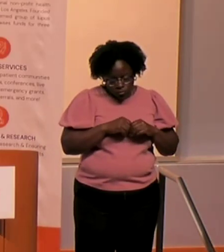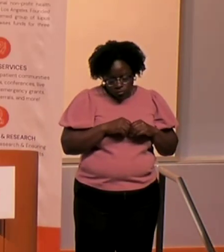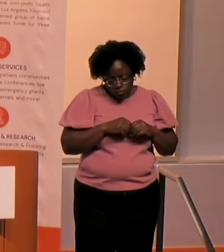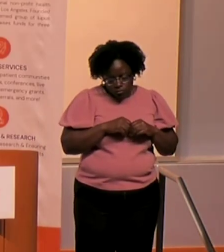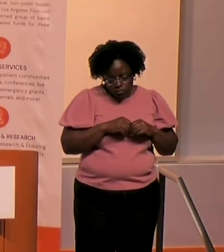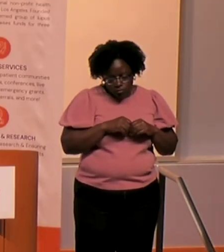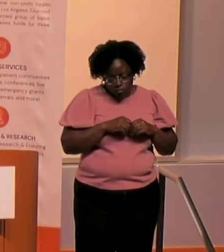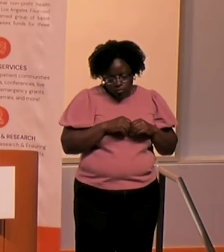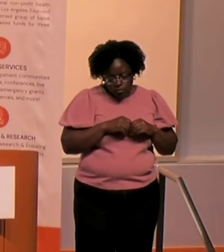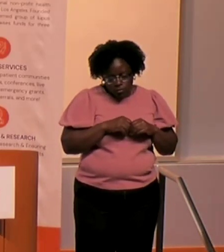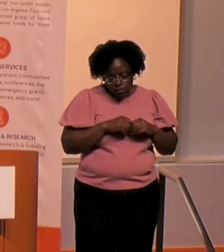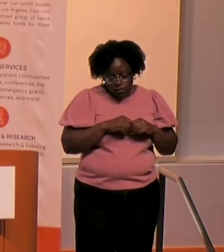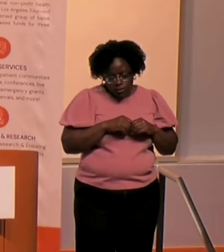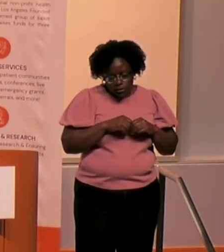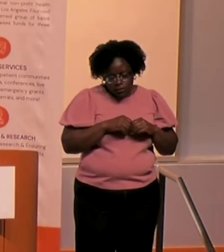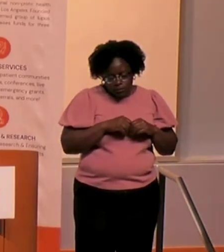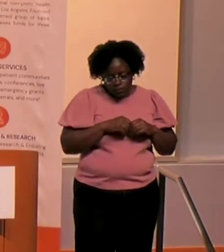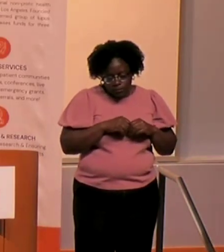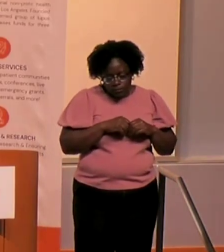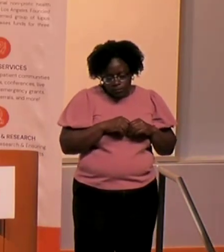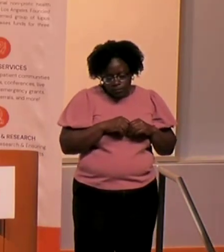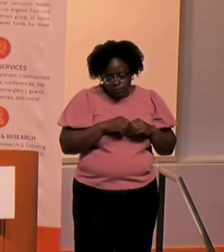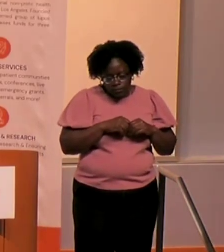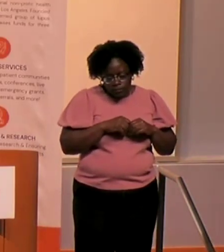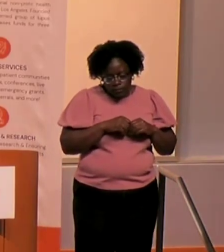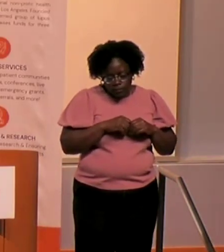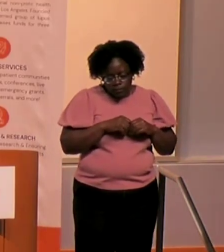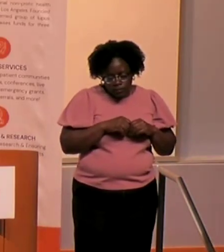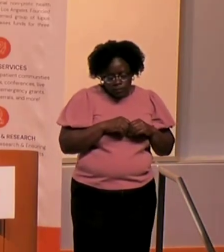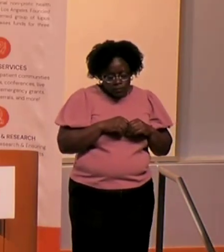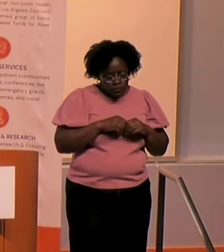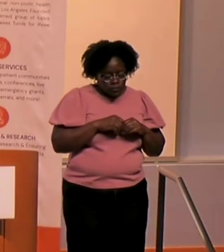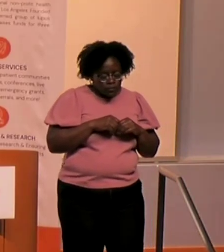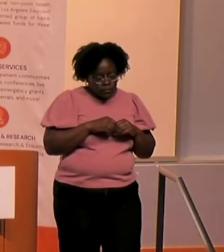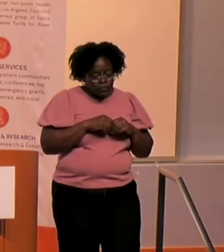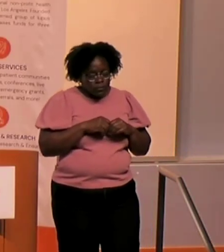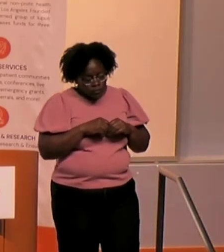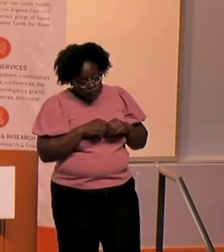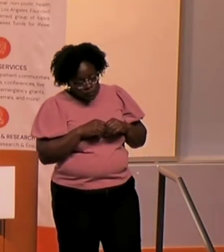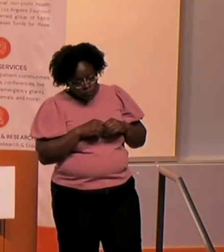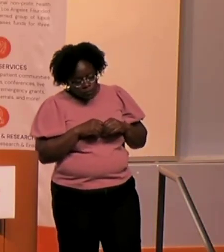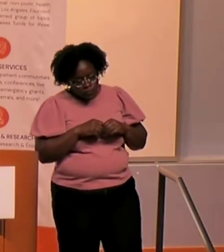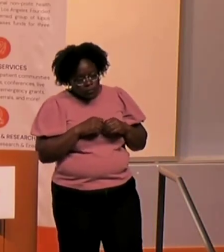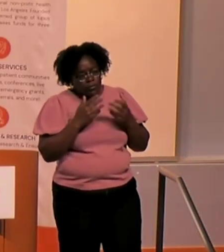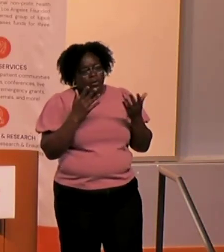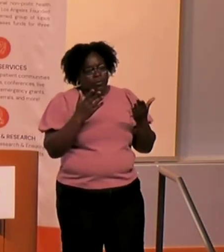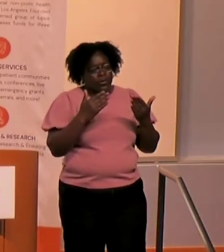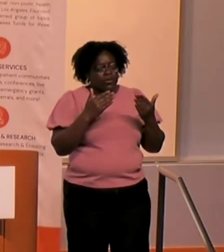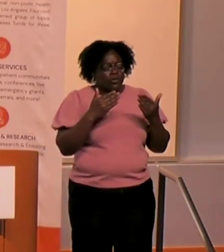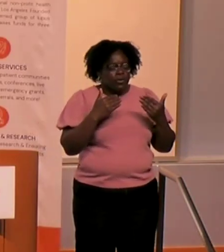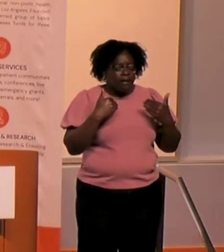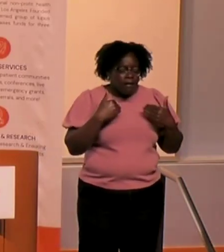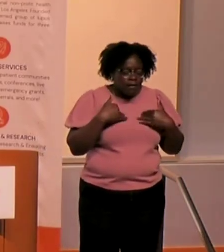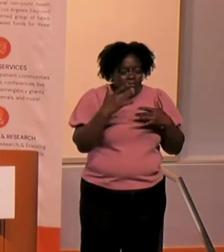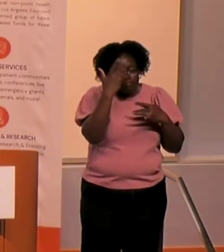Yeah, and that's, I think when you do live with a chronic illness, right, it's